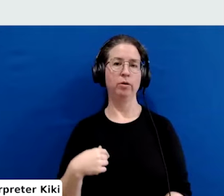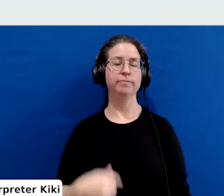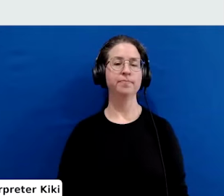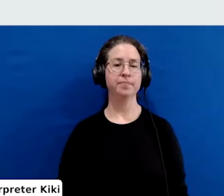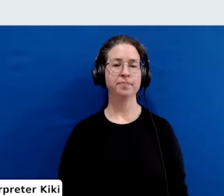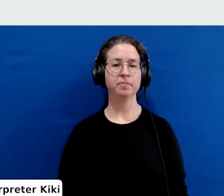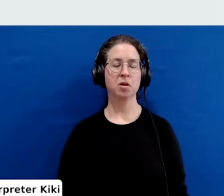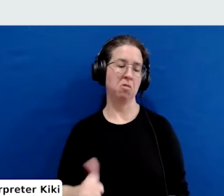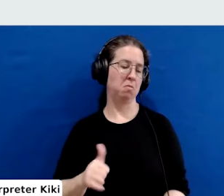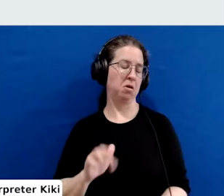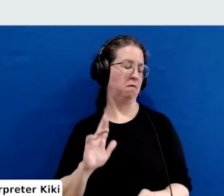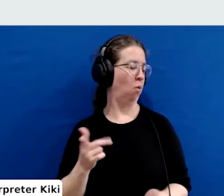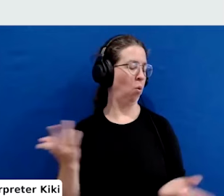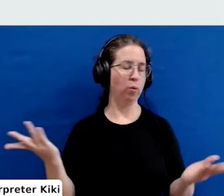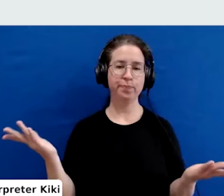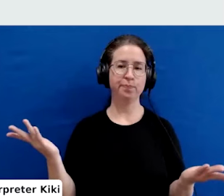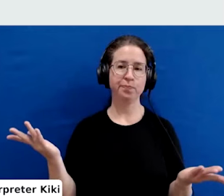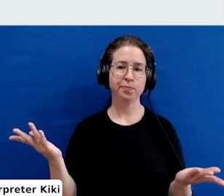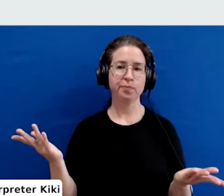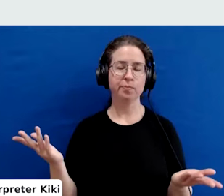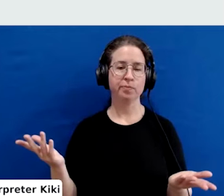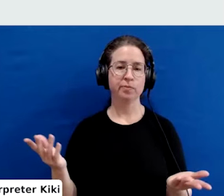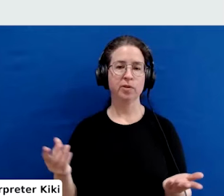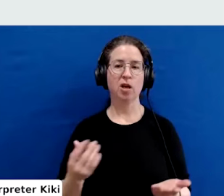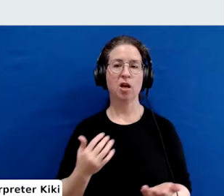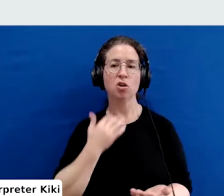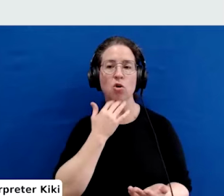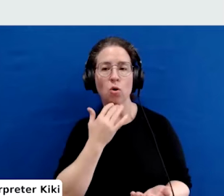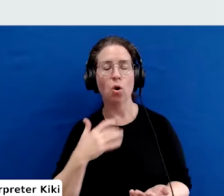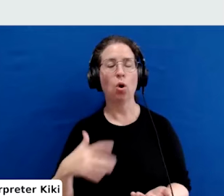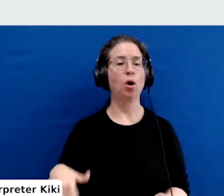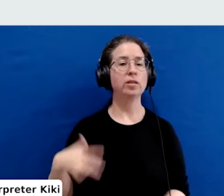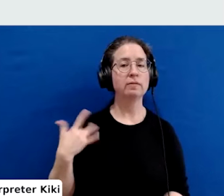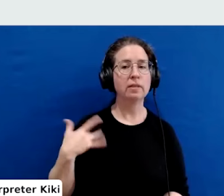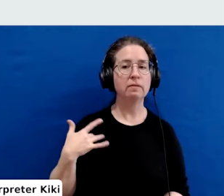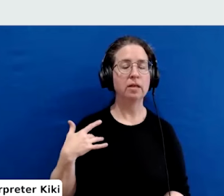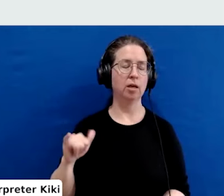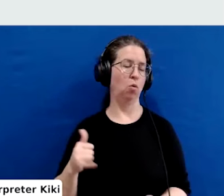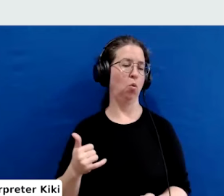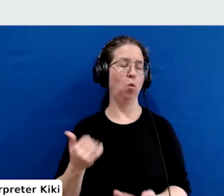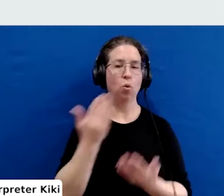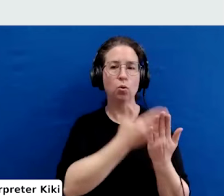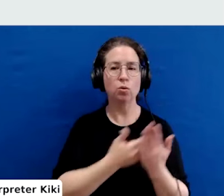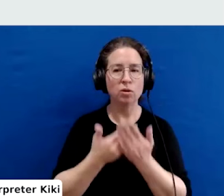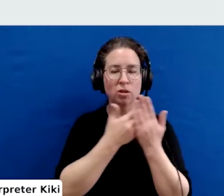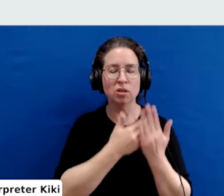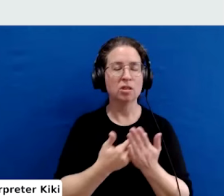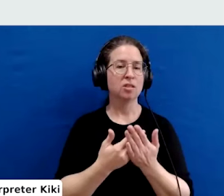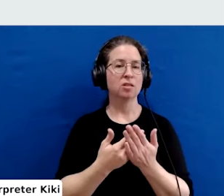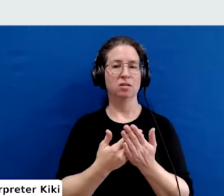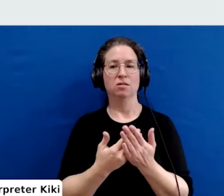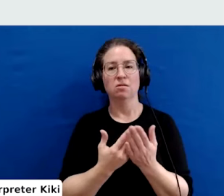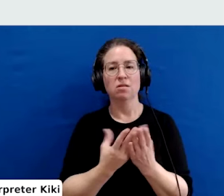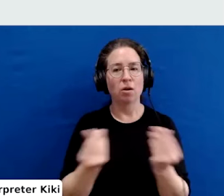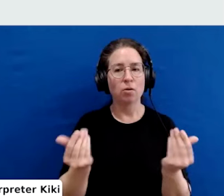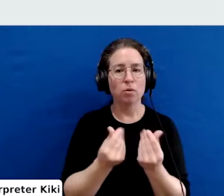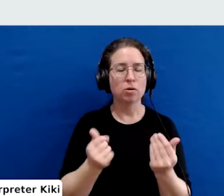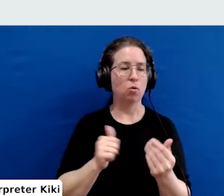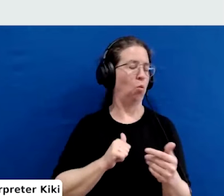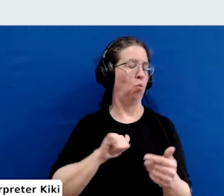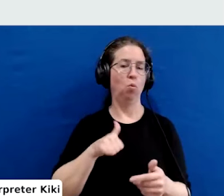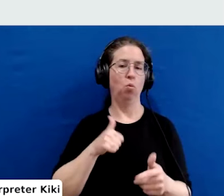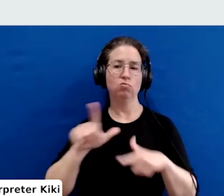Payments might be used to help with cost of living, study-related resources, travel-related expenses. These are just